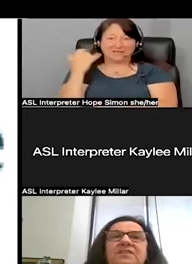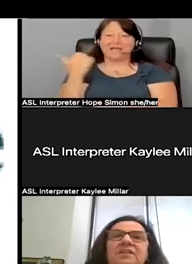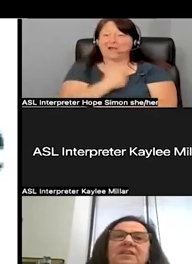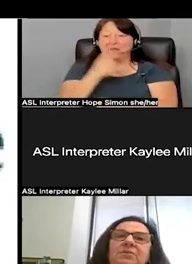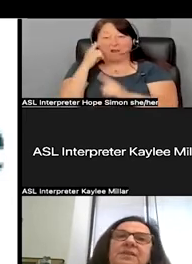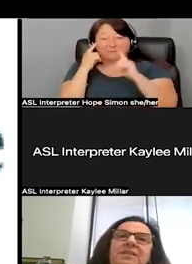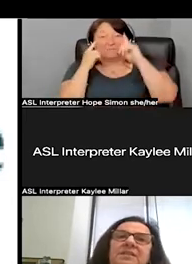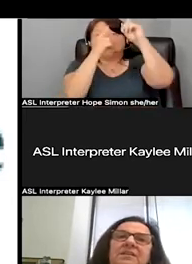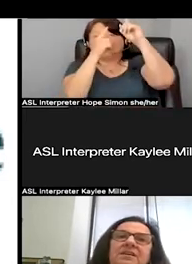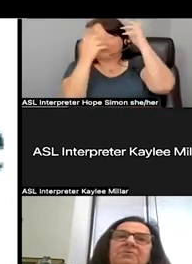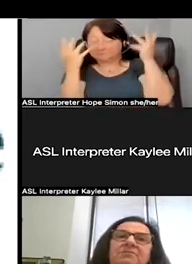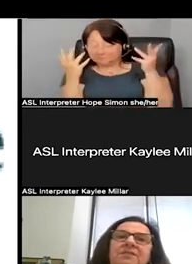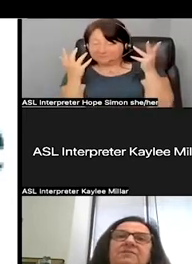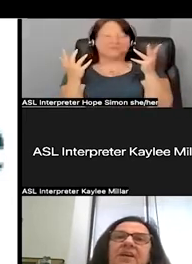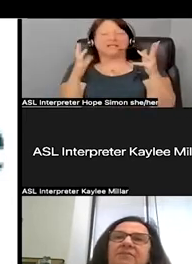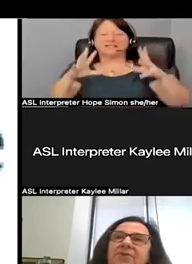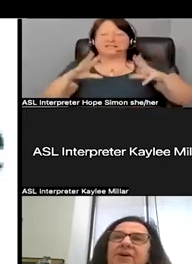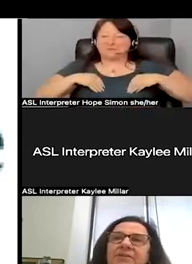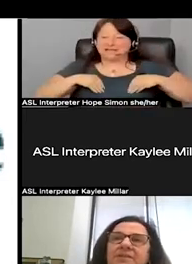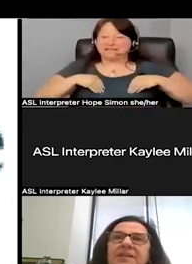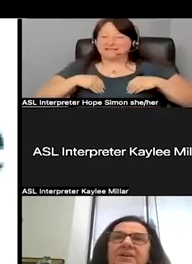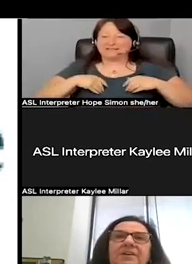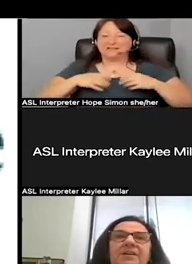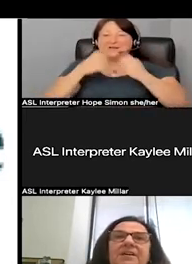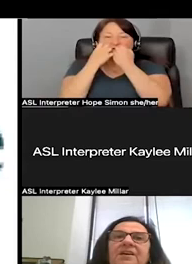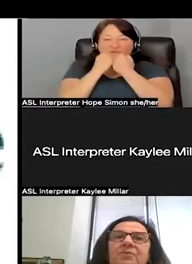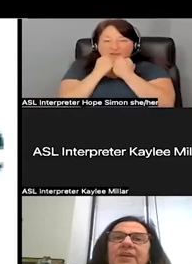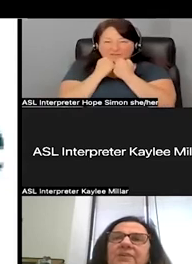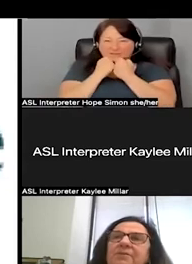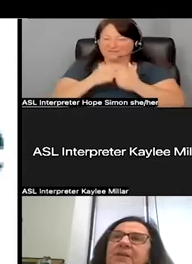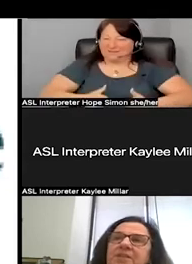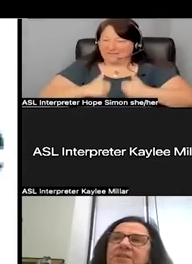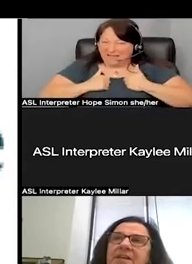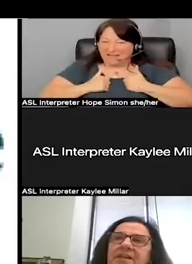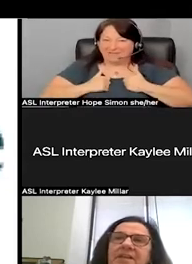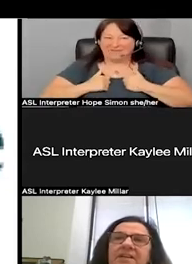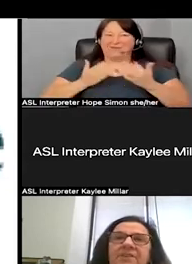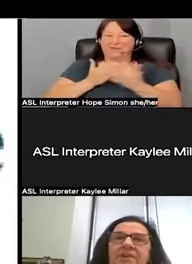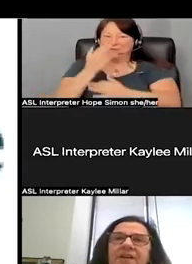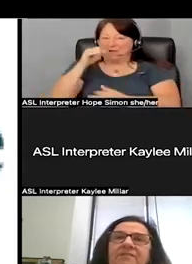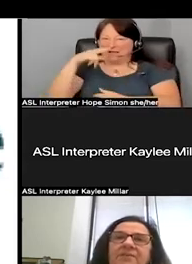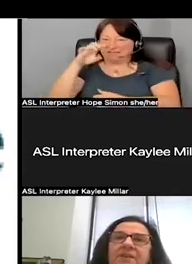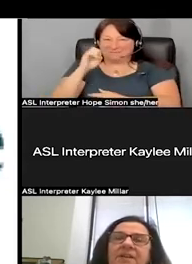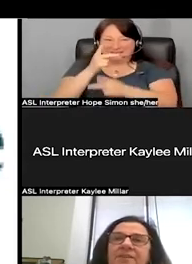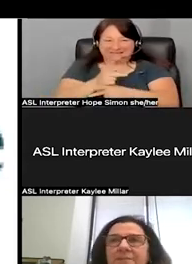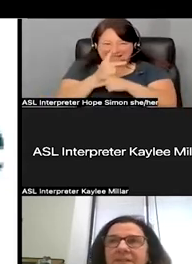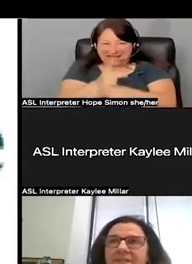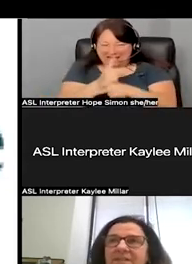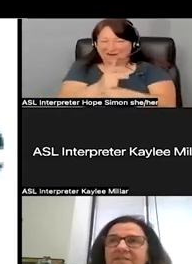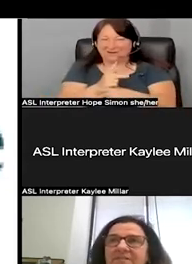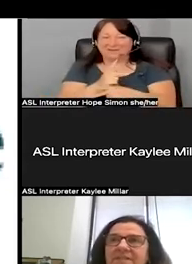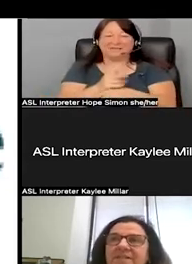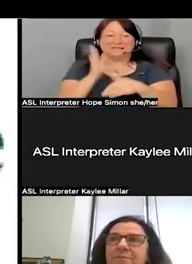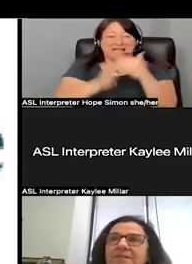is embracing the irreverence of life through hospice care. We care for patients at end of their life with life